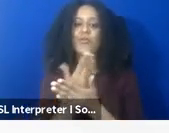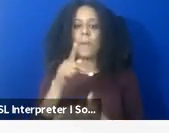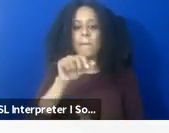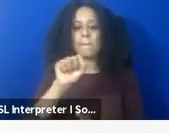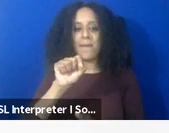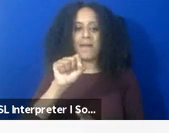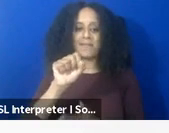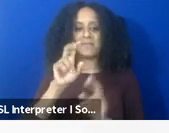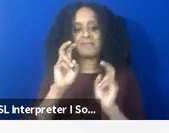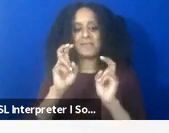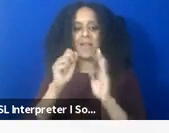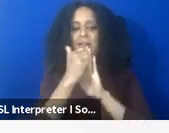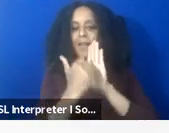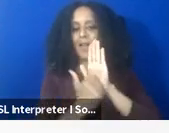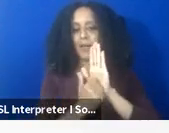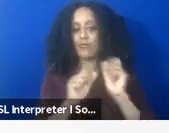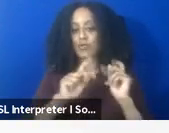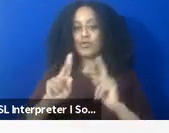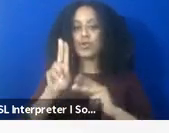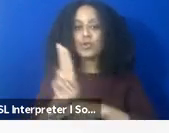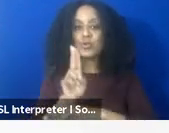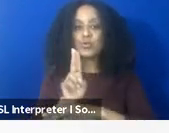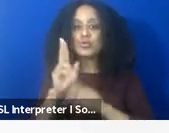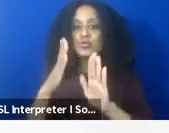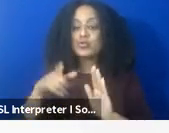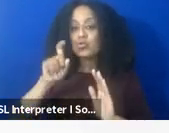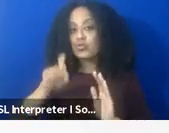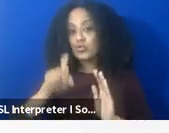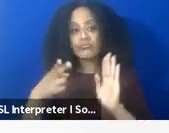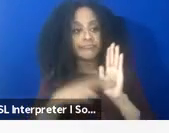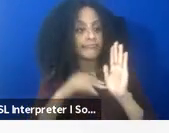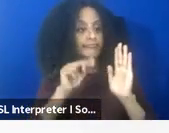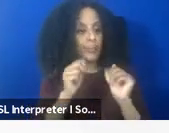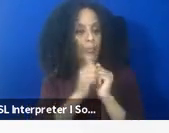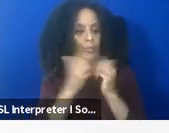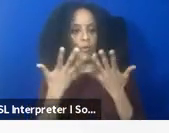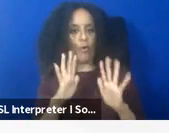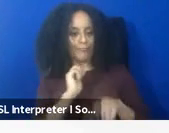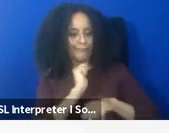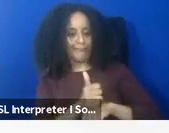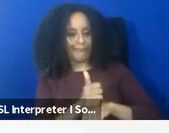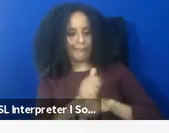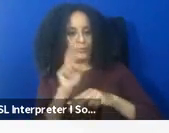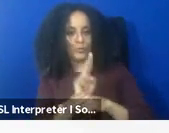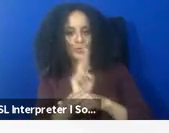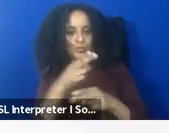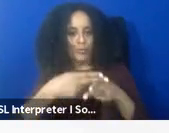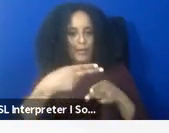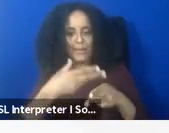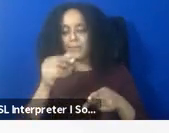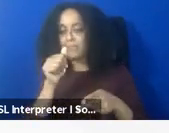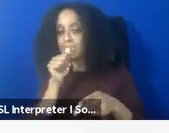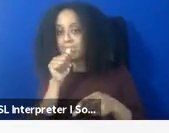account, and returning users should log in with their existing user name and password.